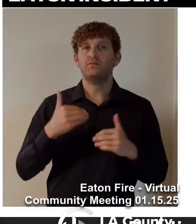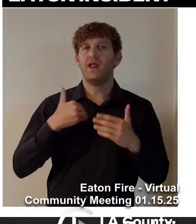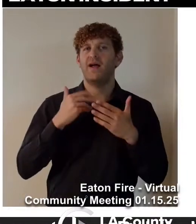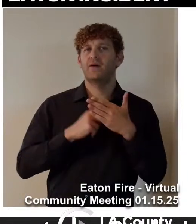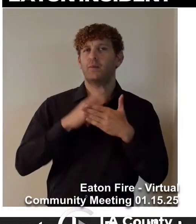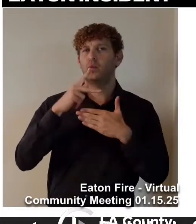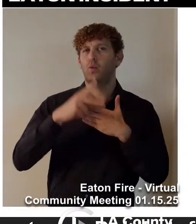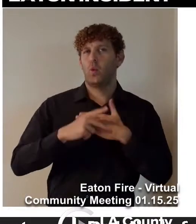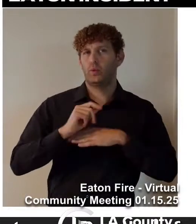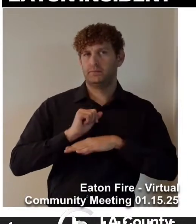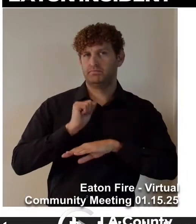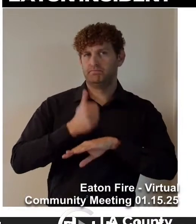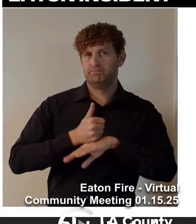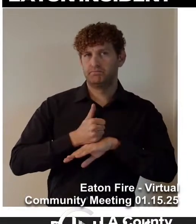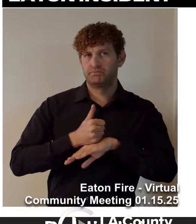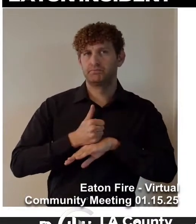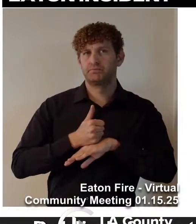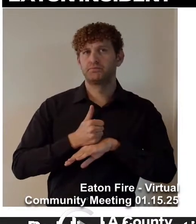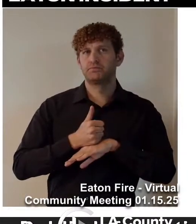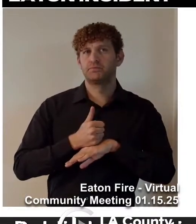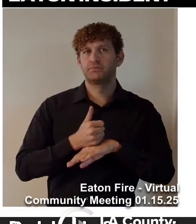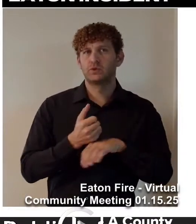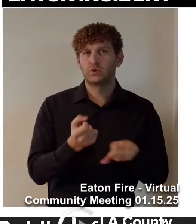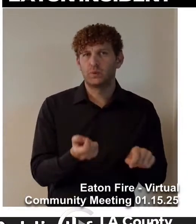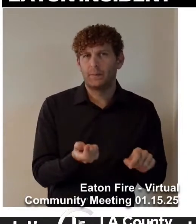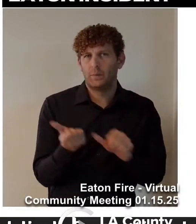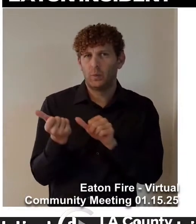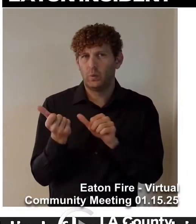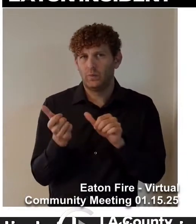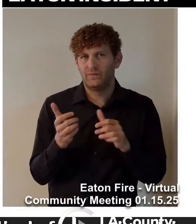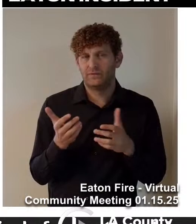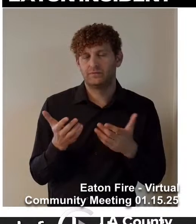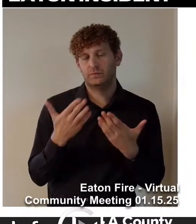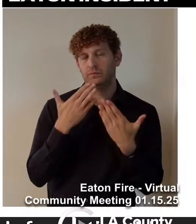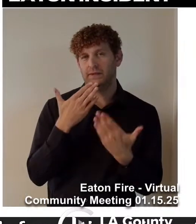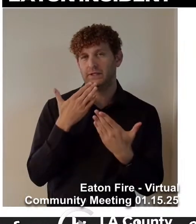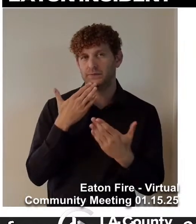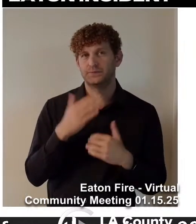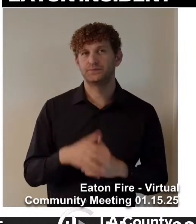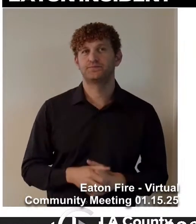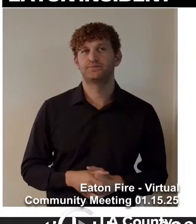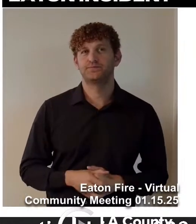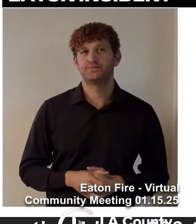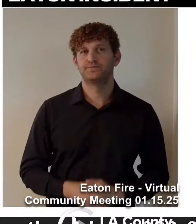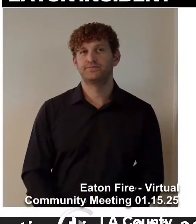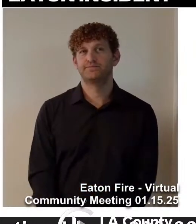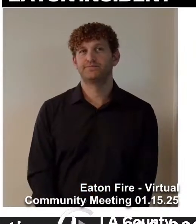to remove those debris. So, thank you.